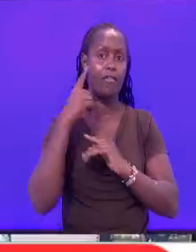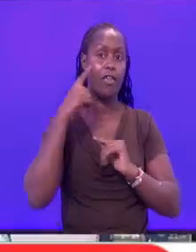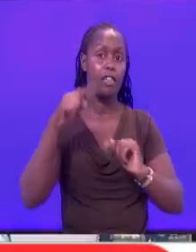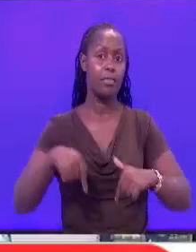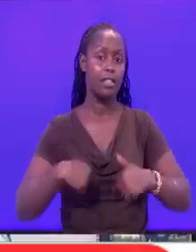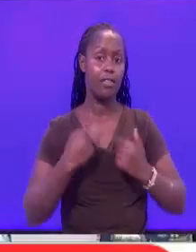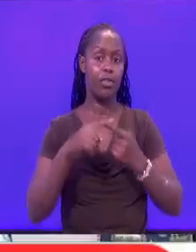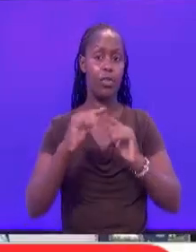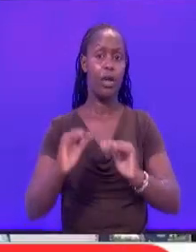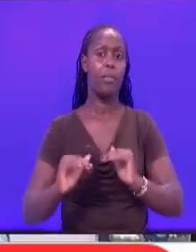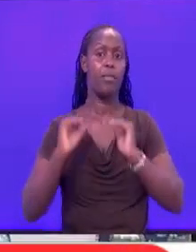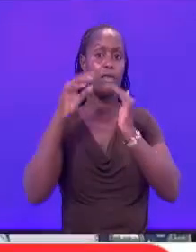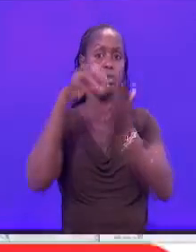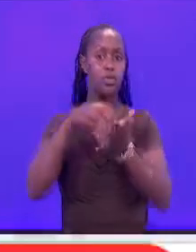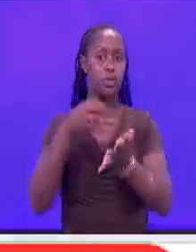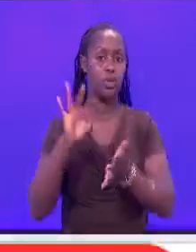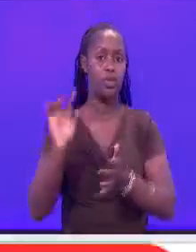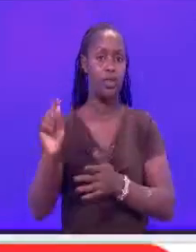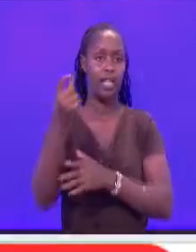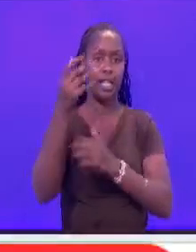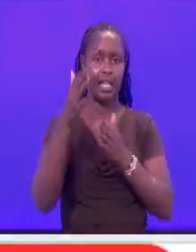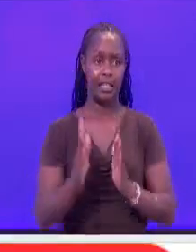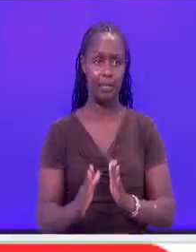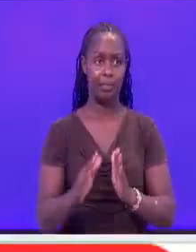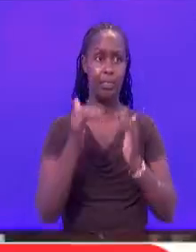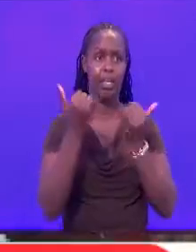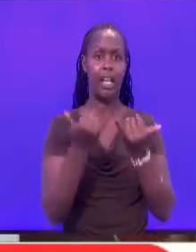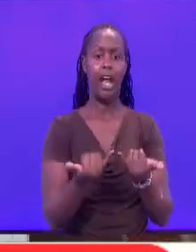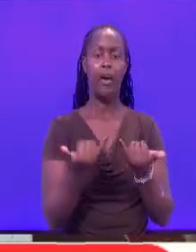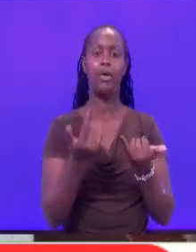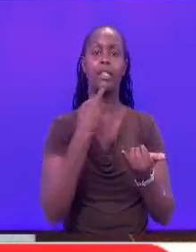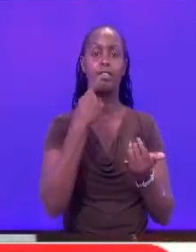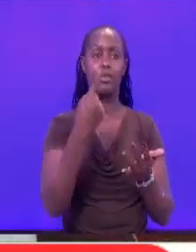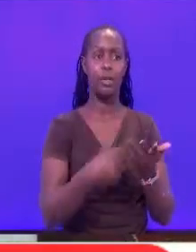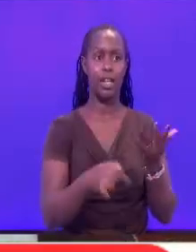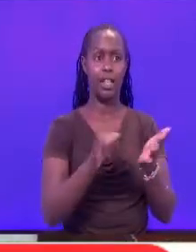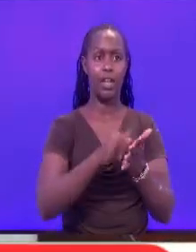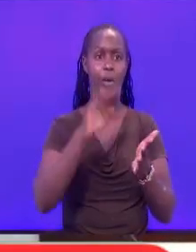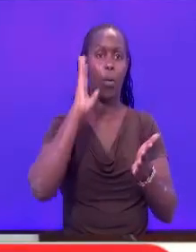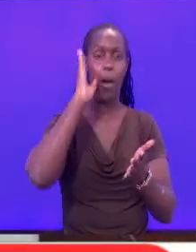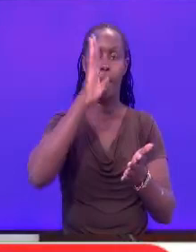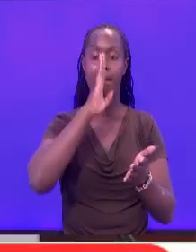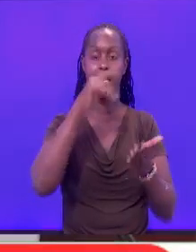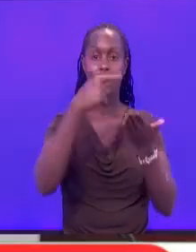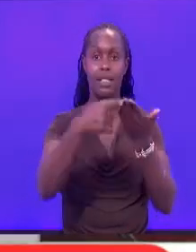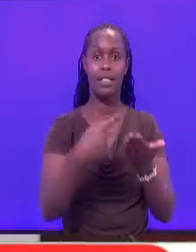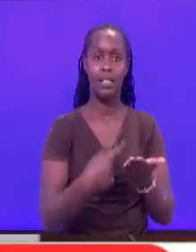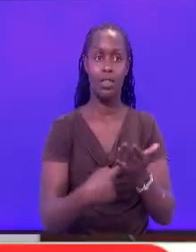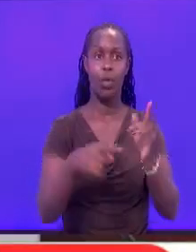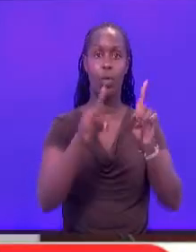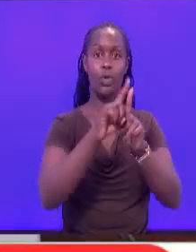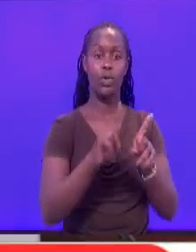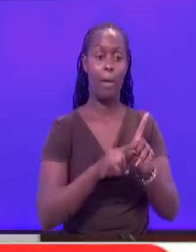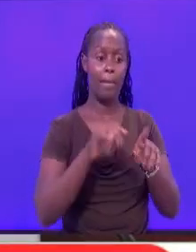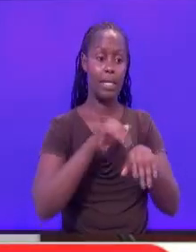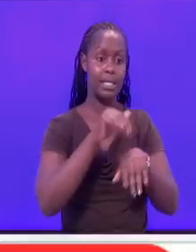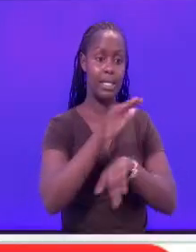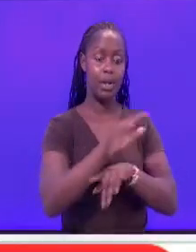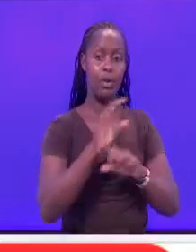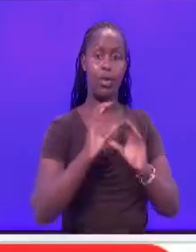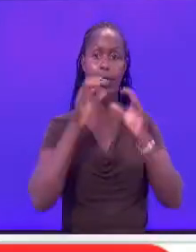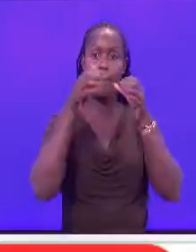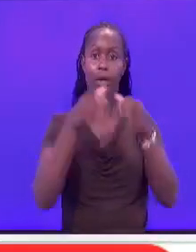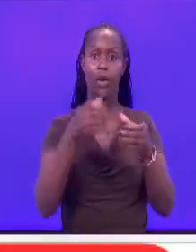request that the application be heard by inter-parties on April 16 has since been sent to the parties, who have